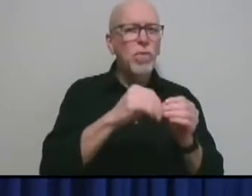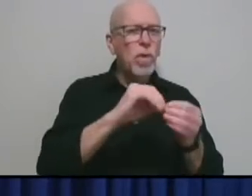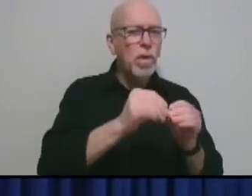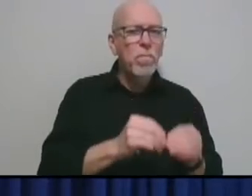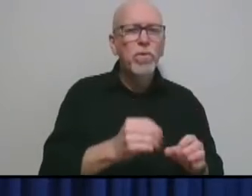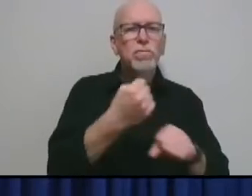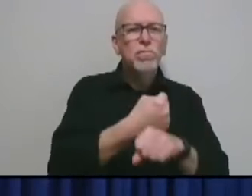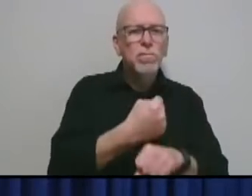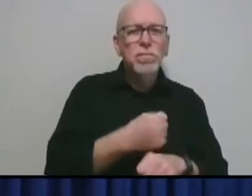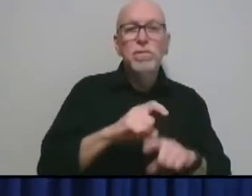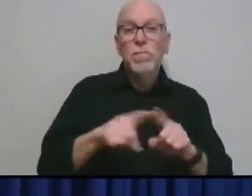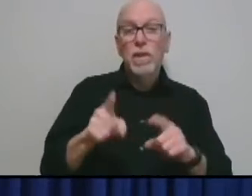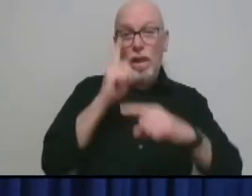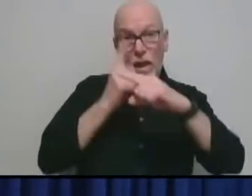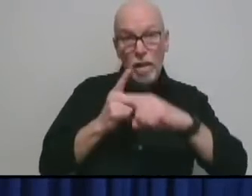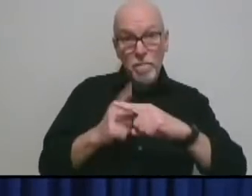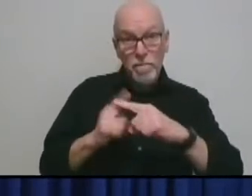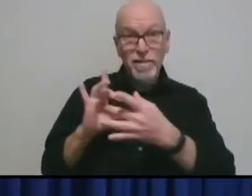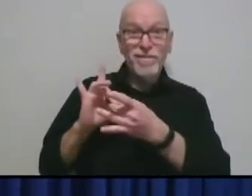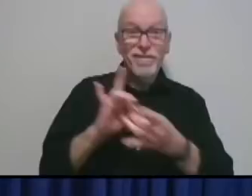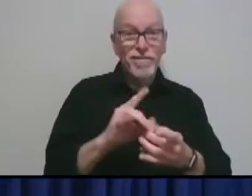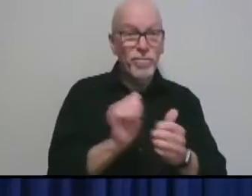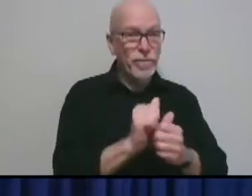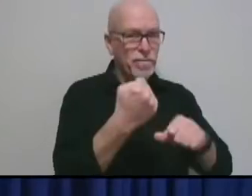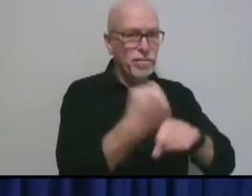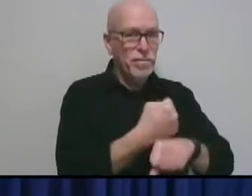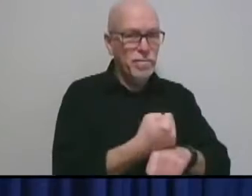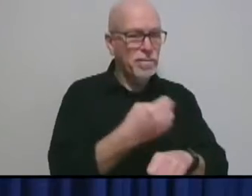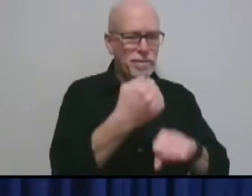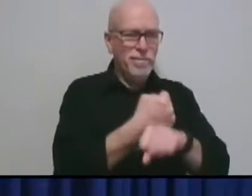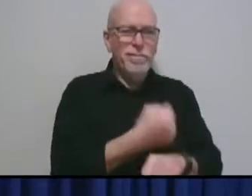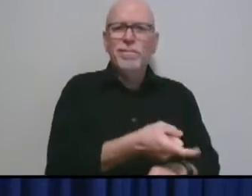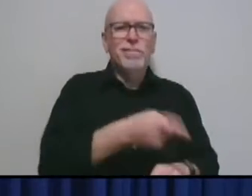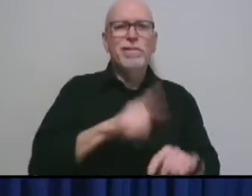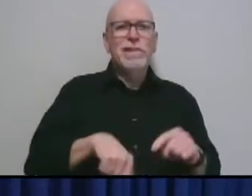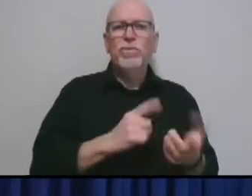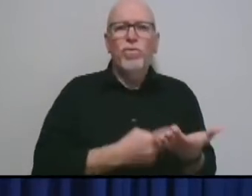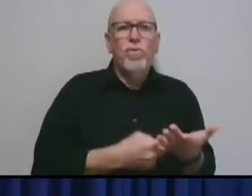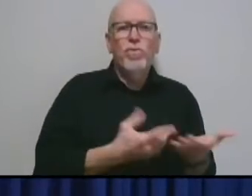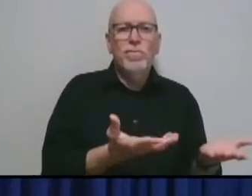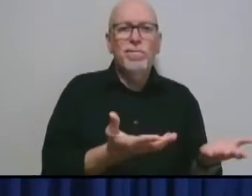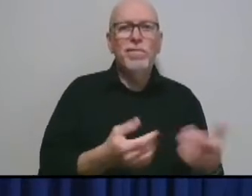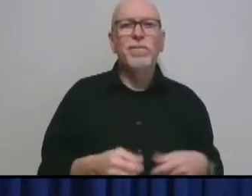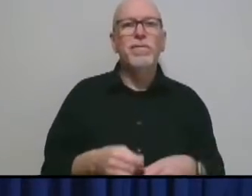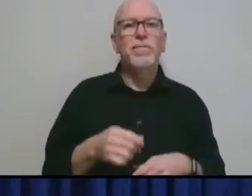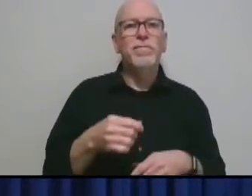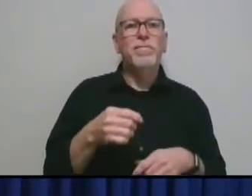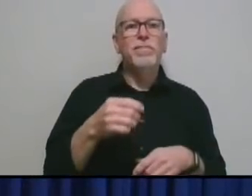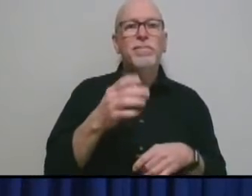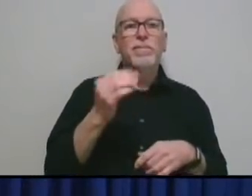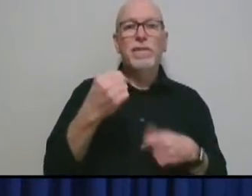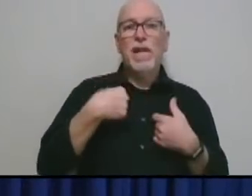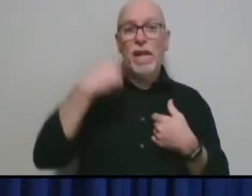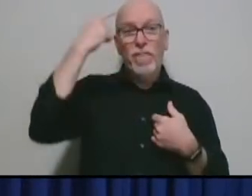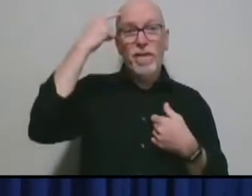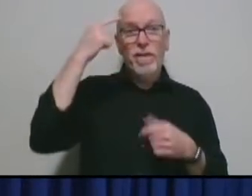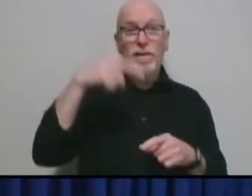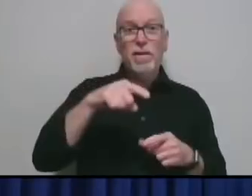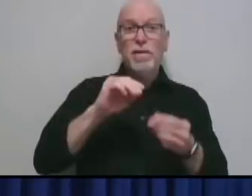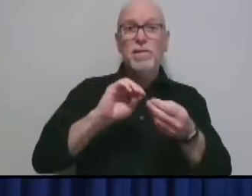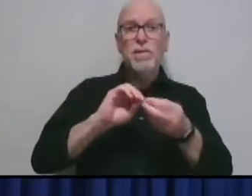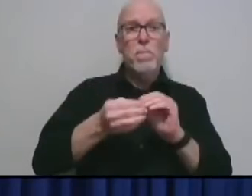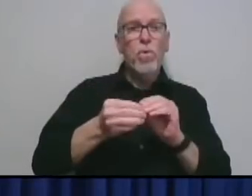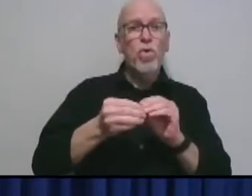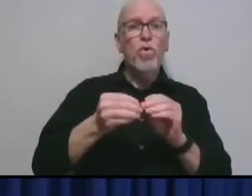in the data, and the data is undeniable. And when I think about the number